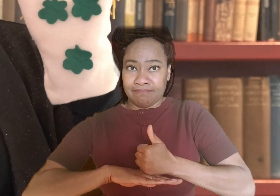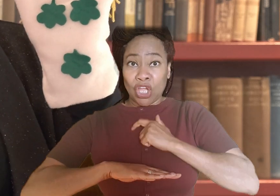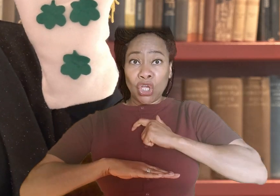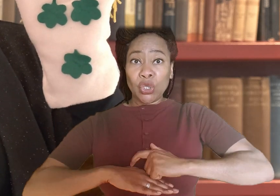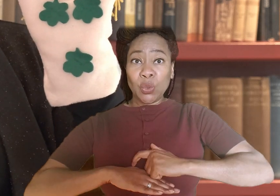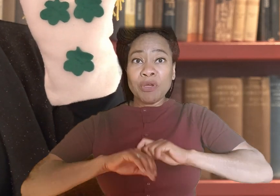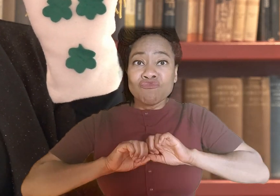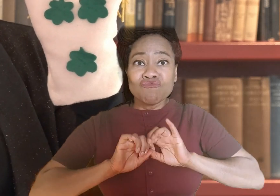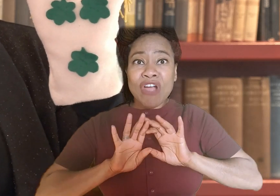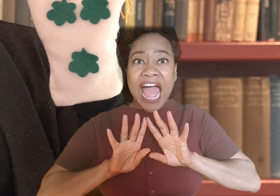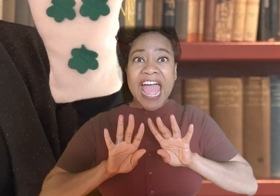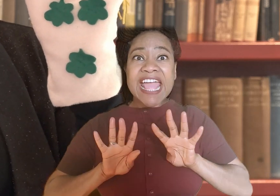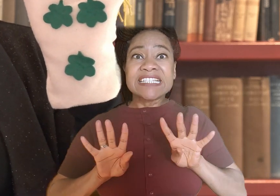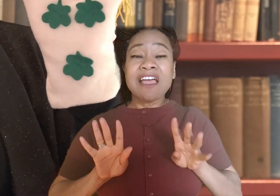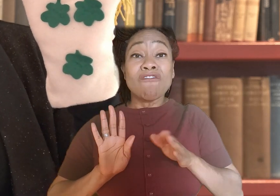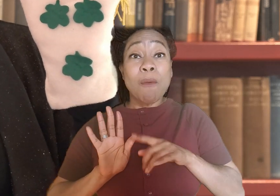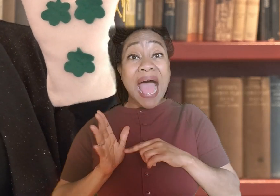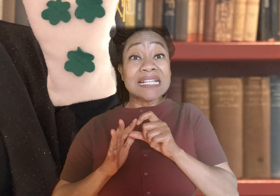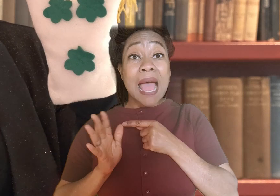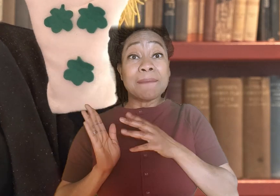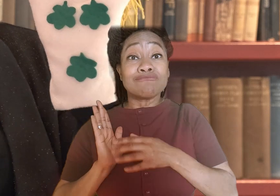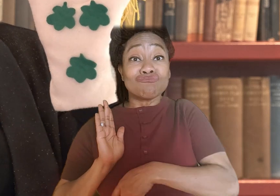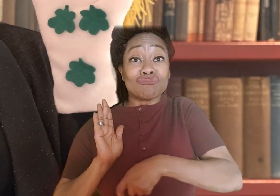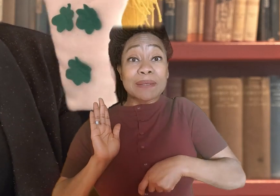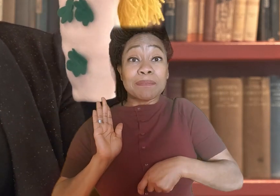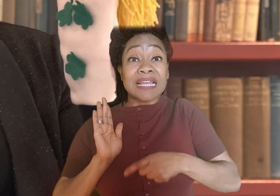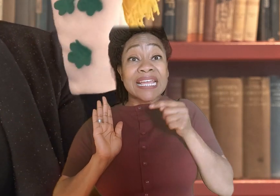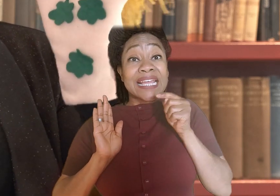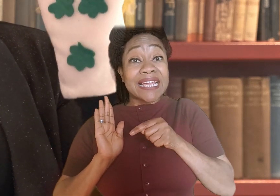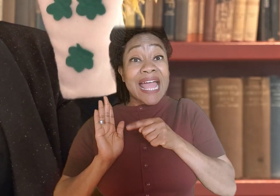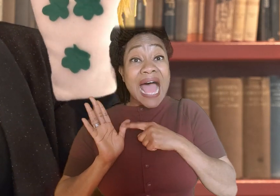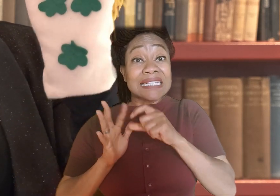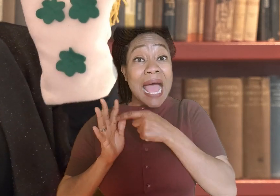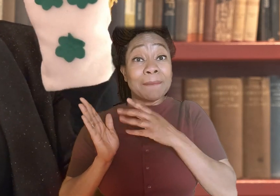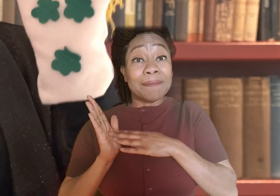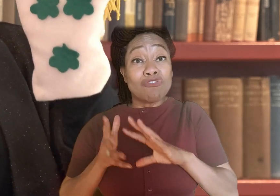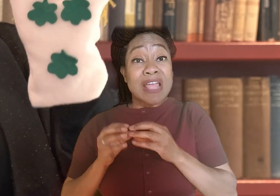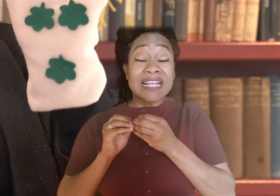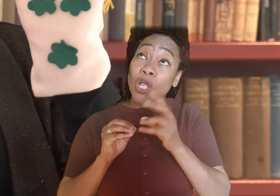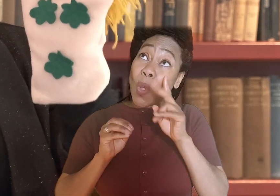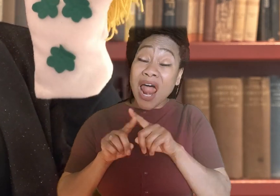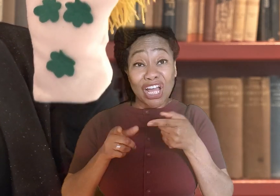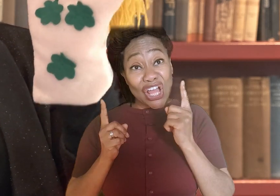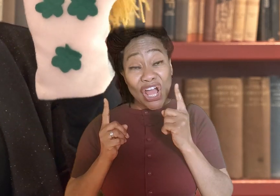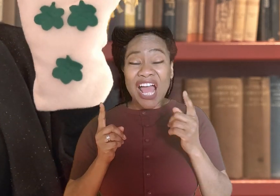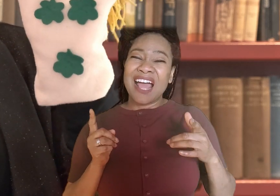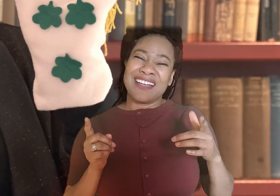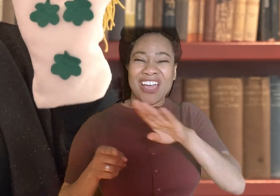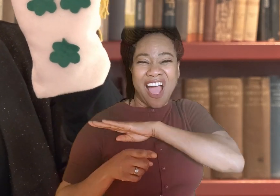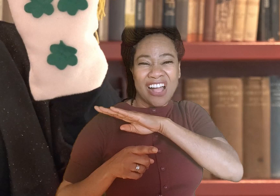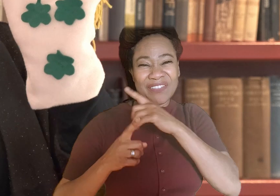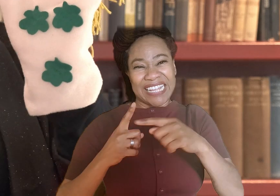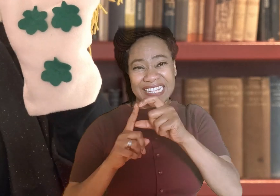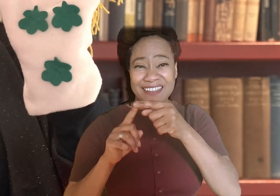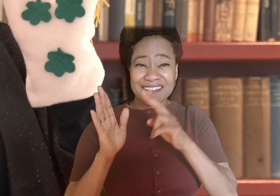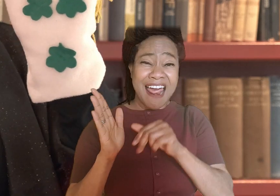was created from the rib of Adam, who was created in the likeness of God. They lived in the Garden of Eden having a jolly nice time,